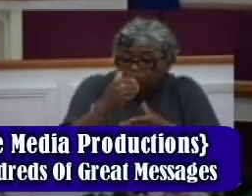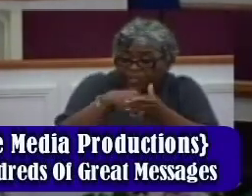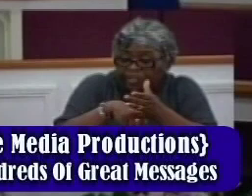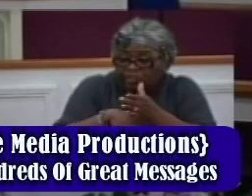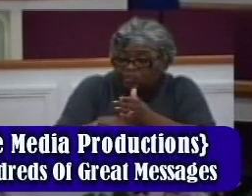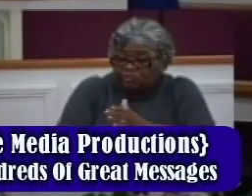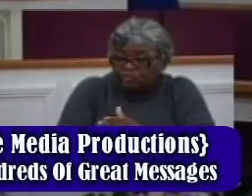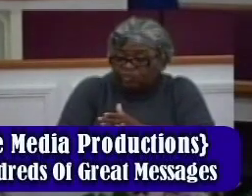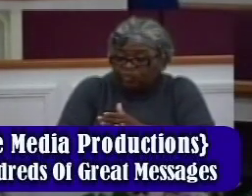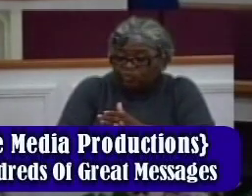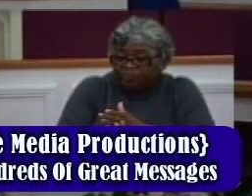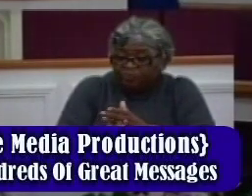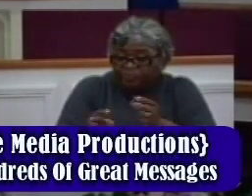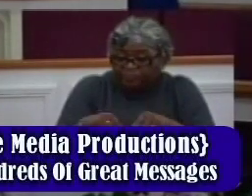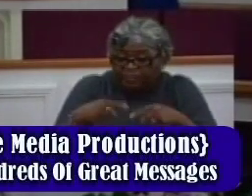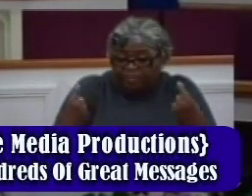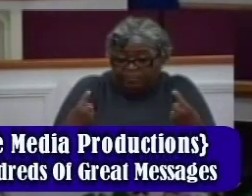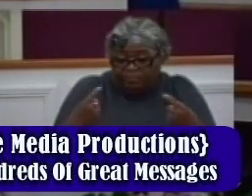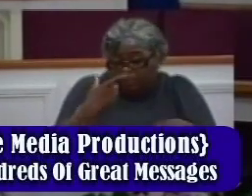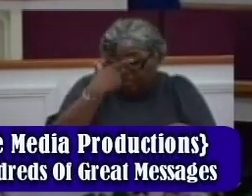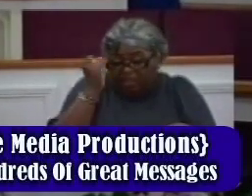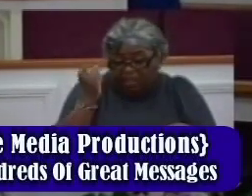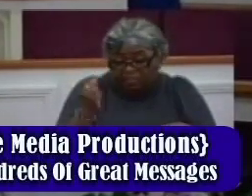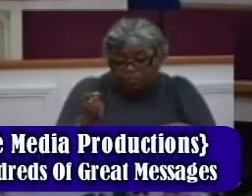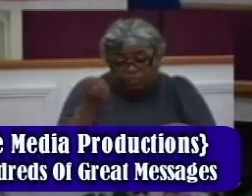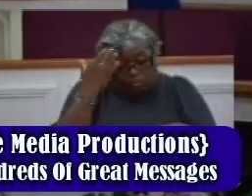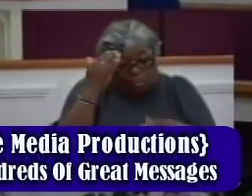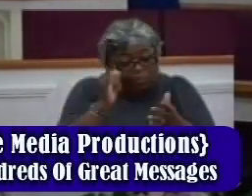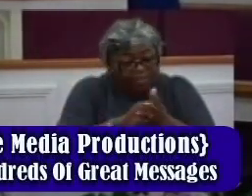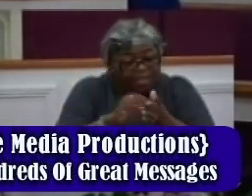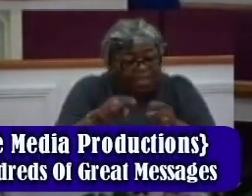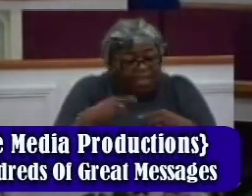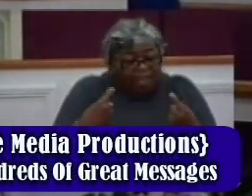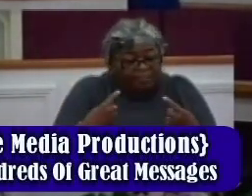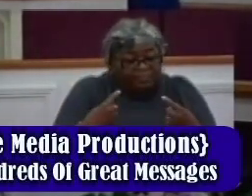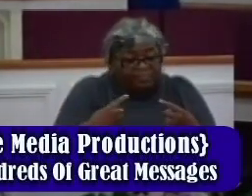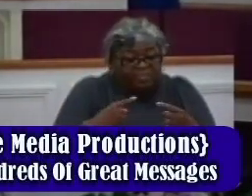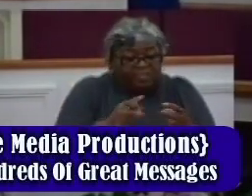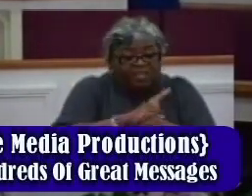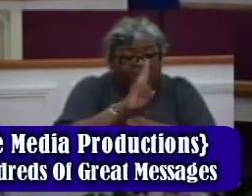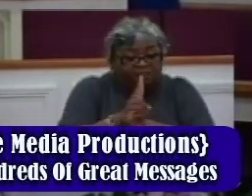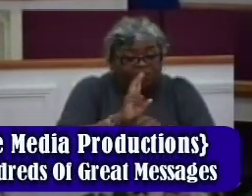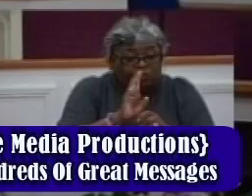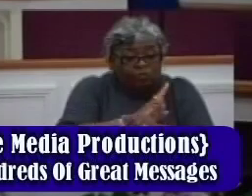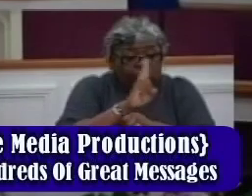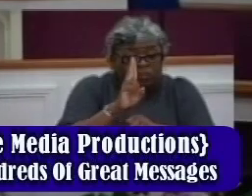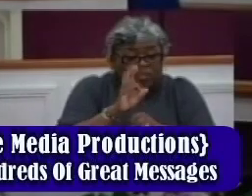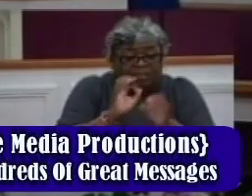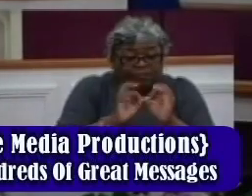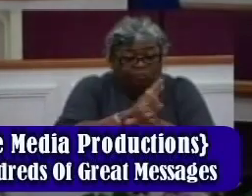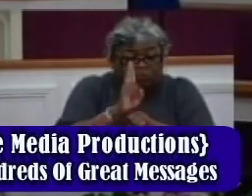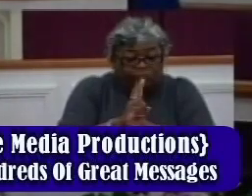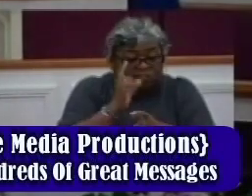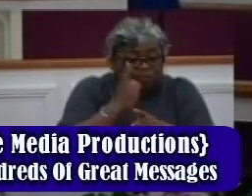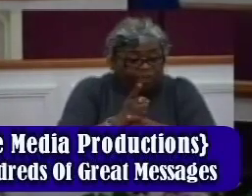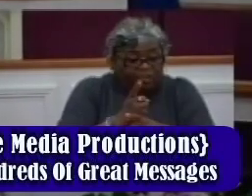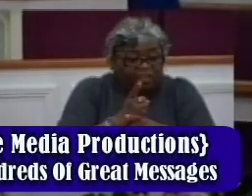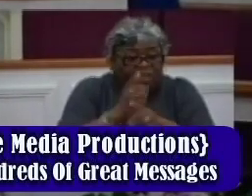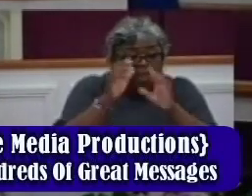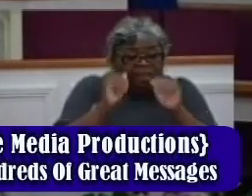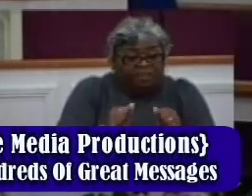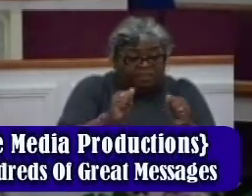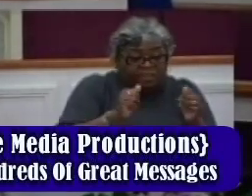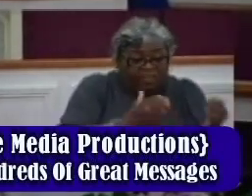into the opposition. Because you know that opposition, if you use it correctly, can catapult